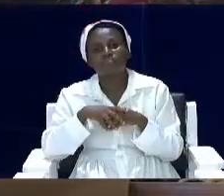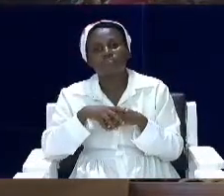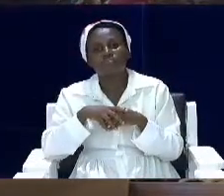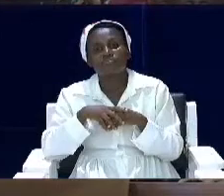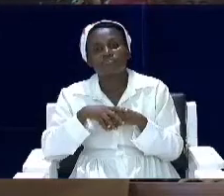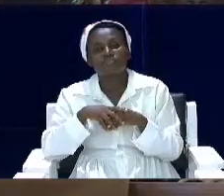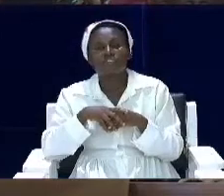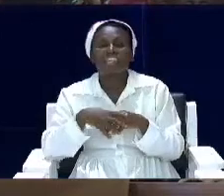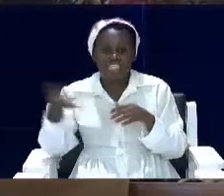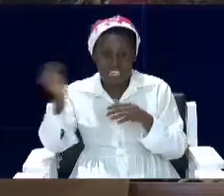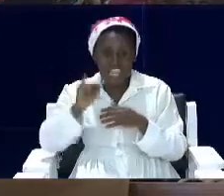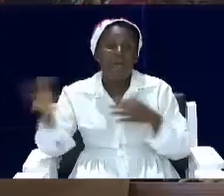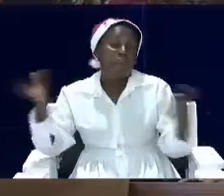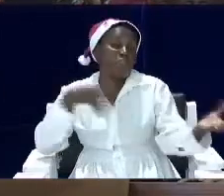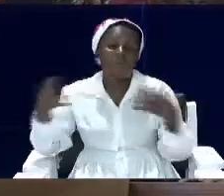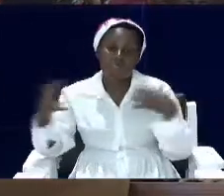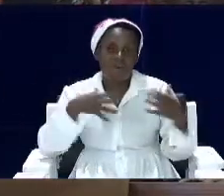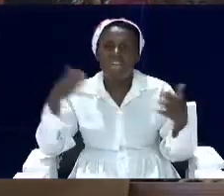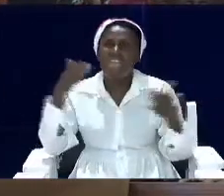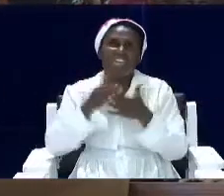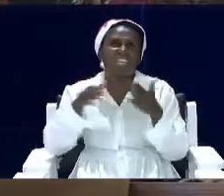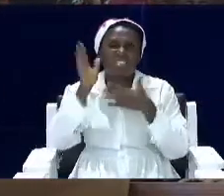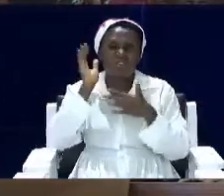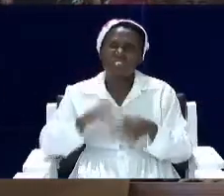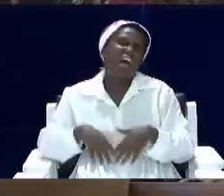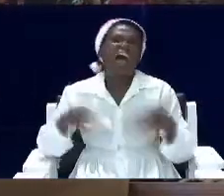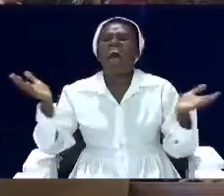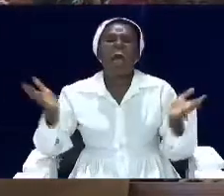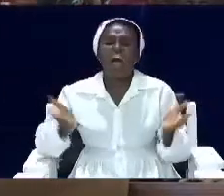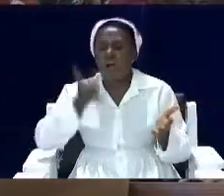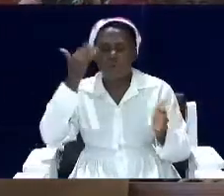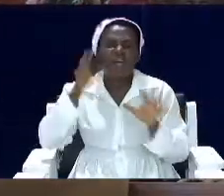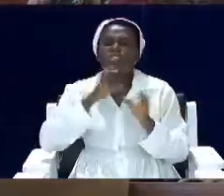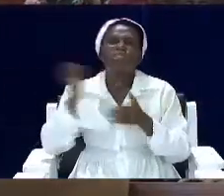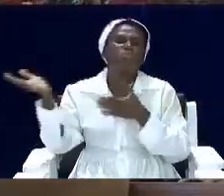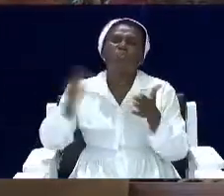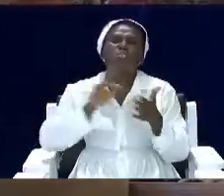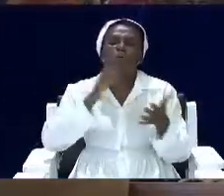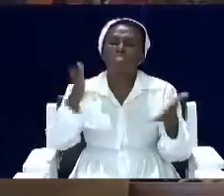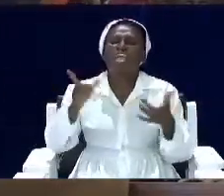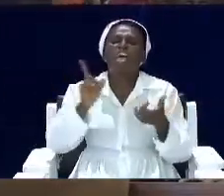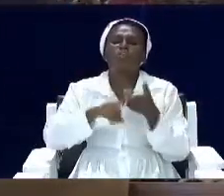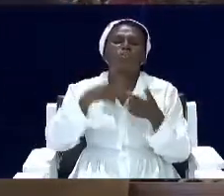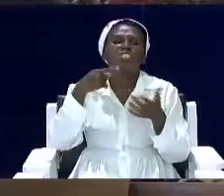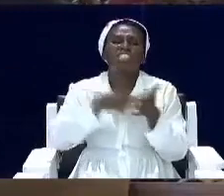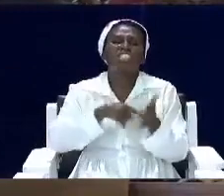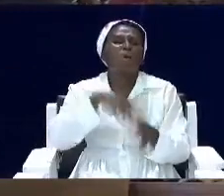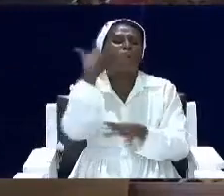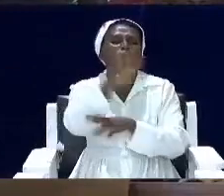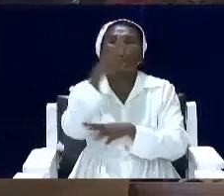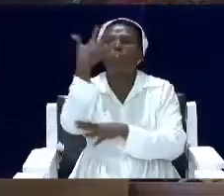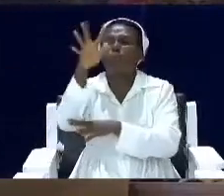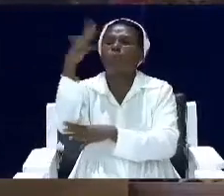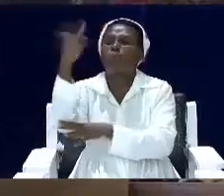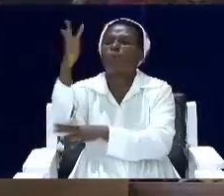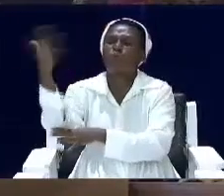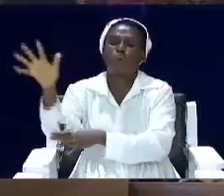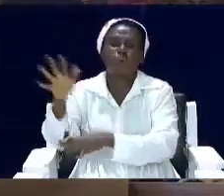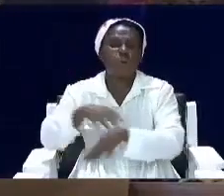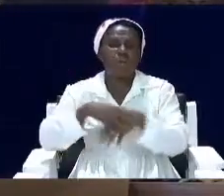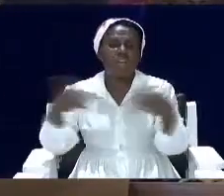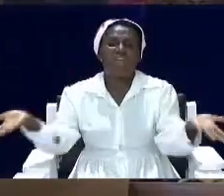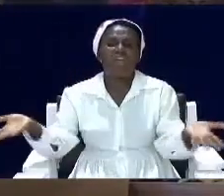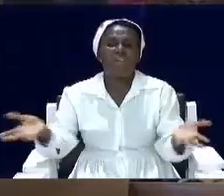They murmured against God and they said, "Why do you bring us here in this wilderness? There is no good bread to